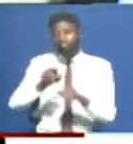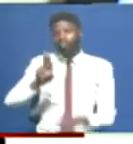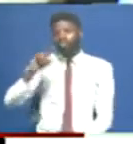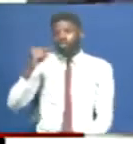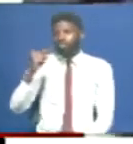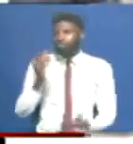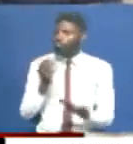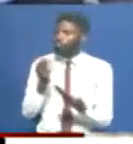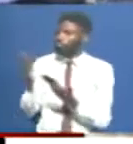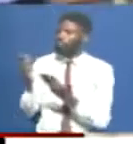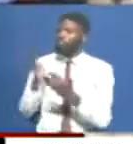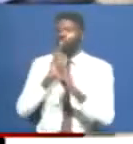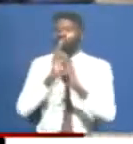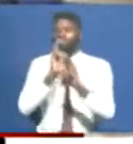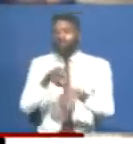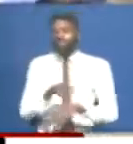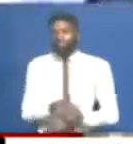reports.